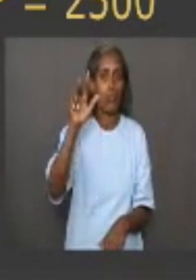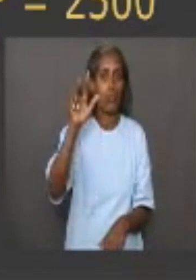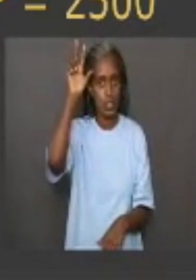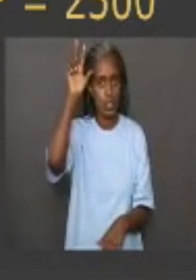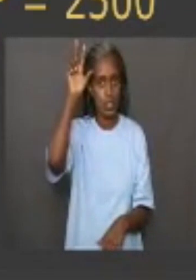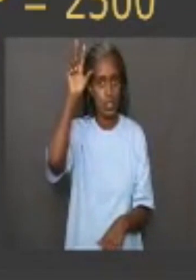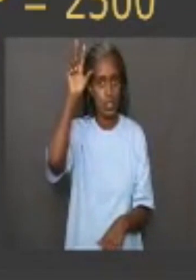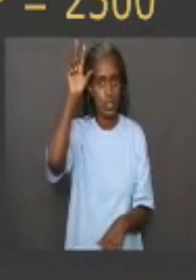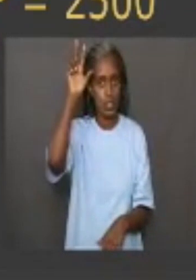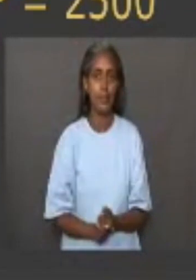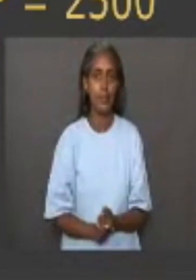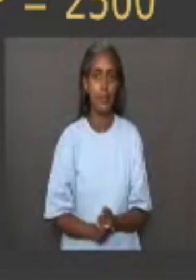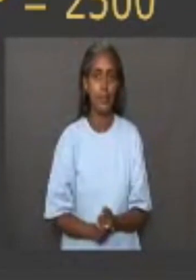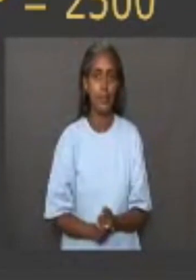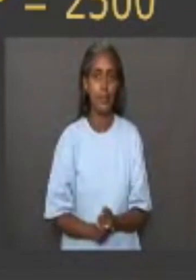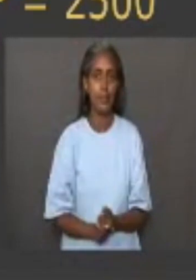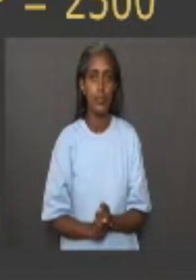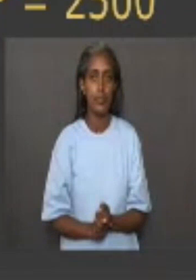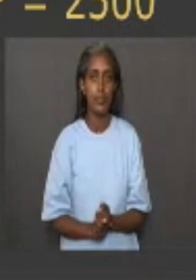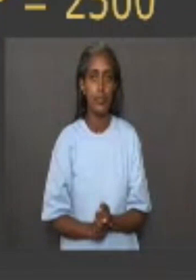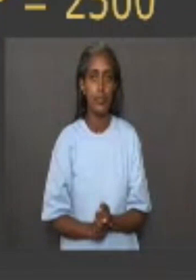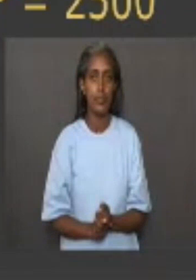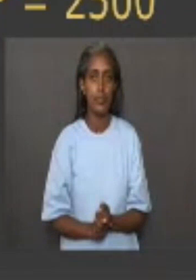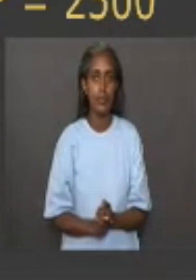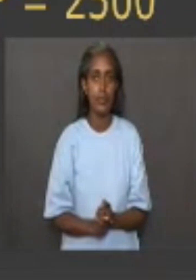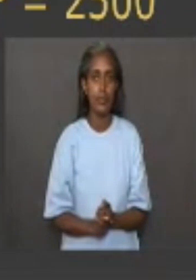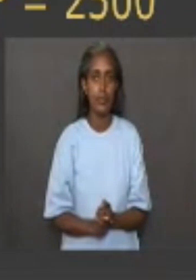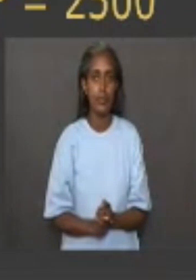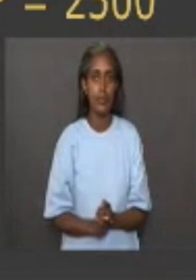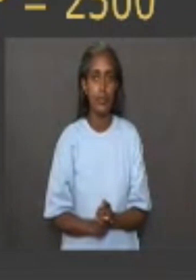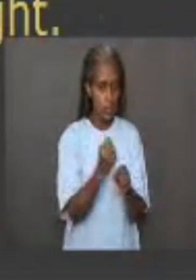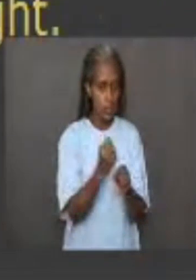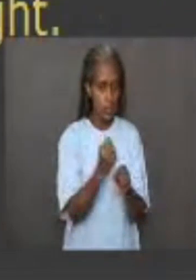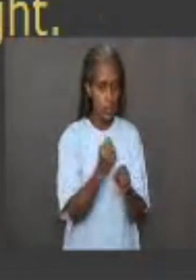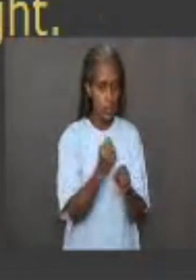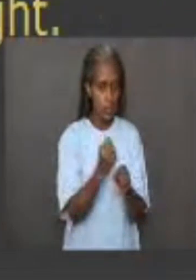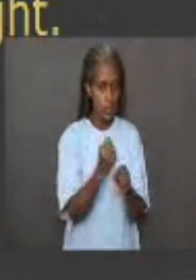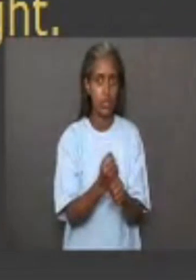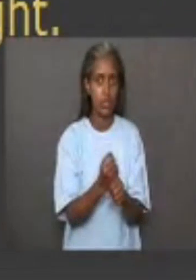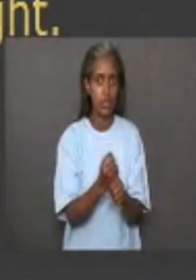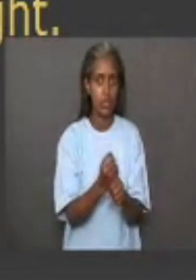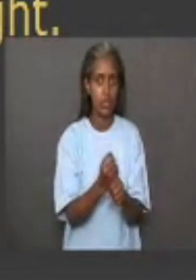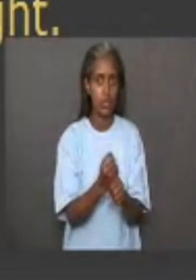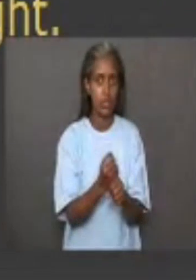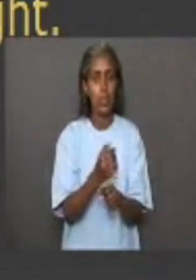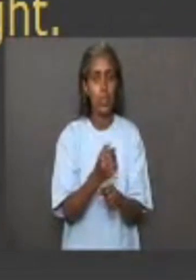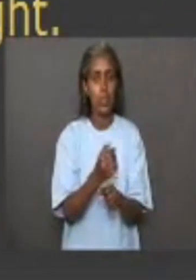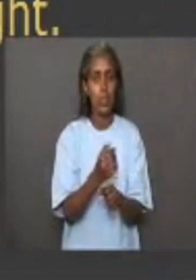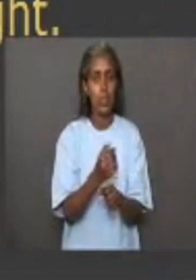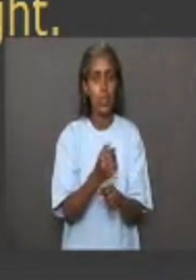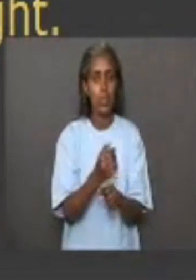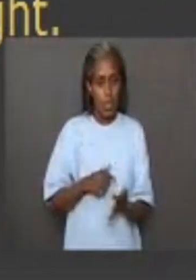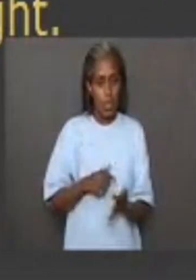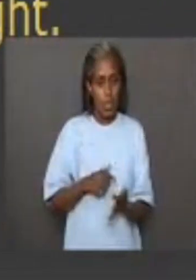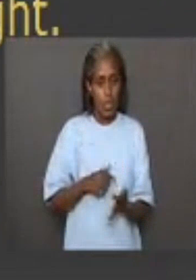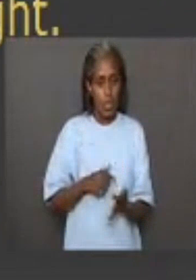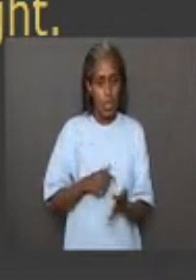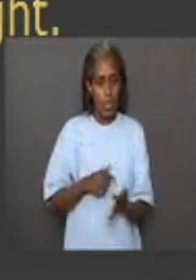3. Great work, students. We can express this